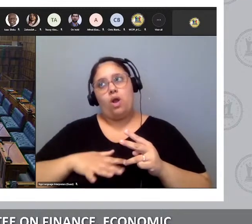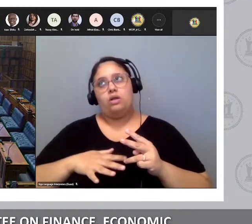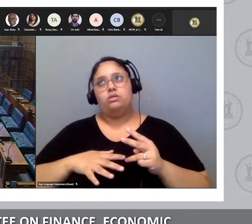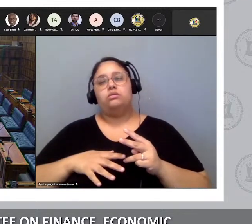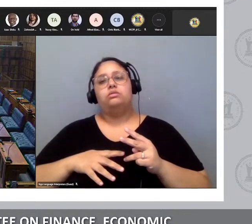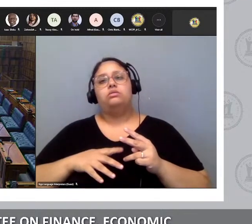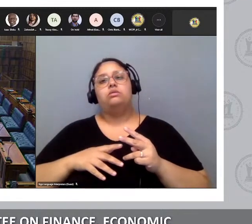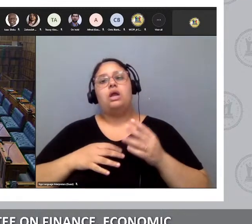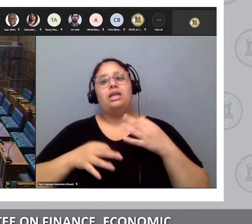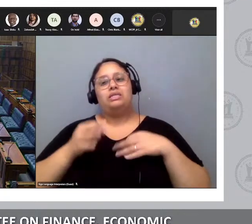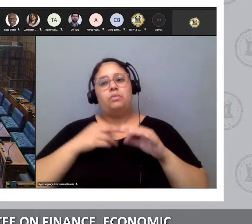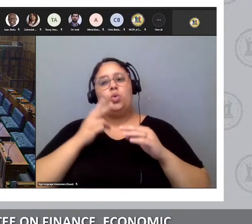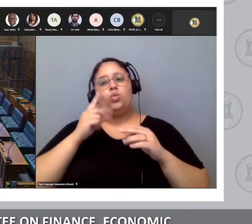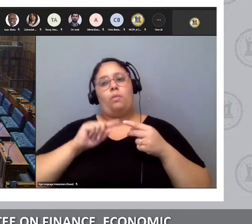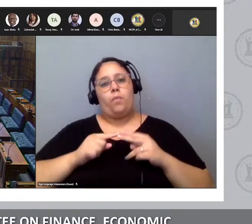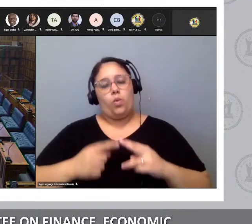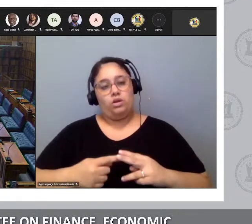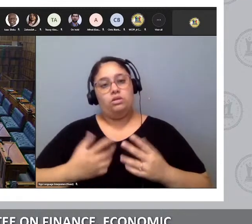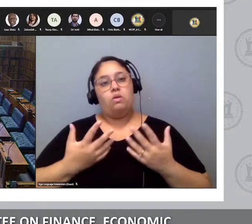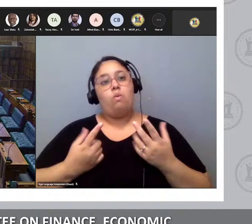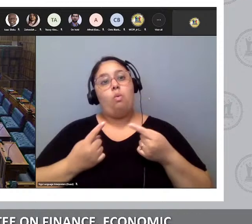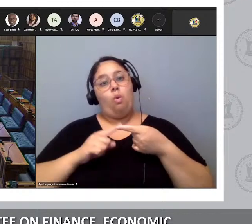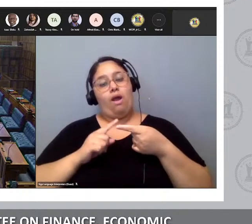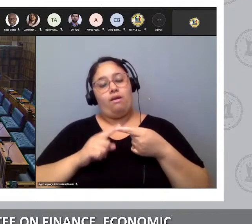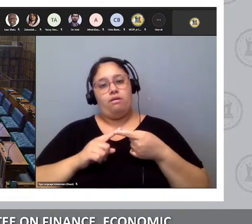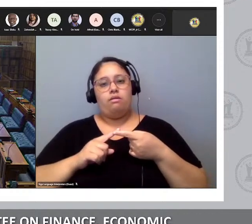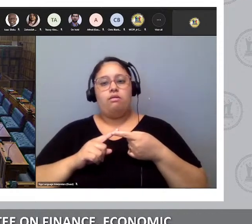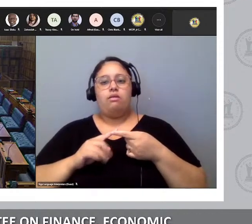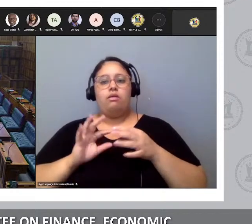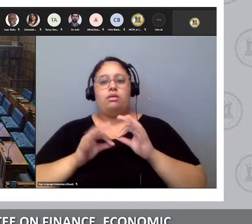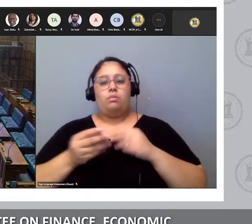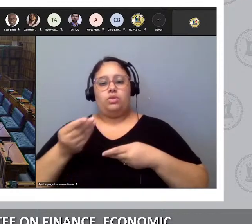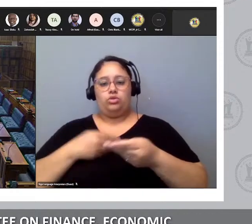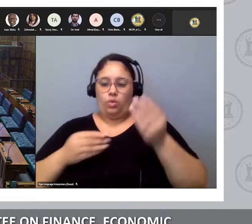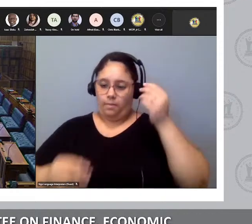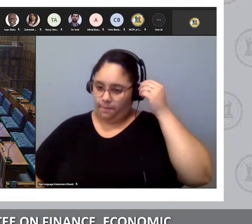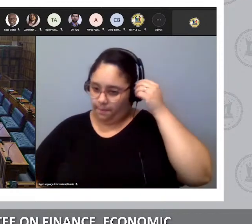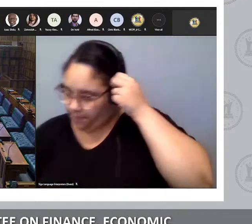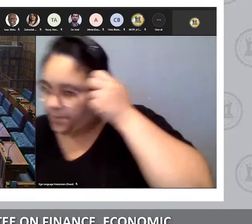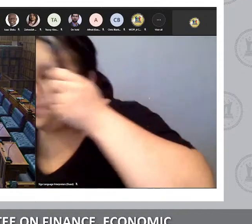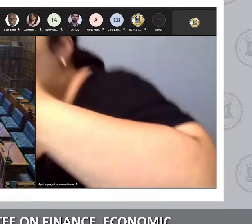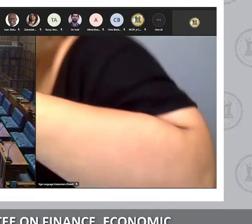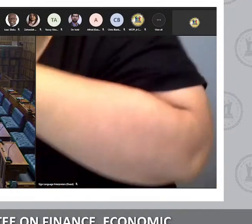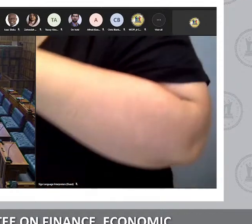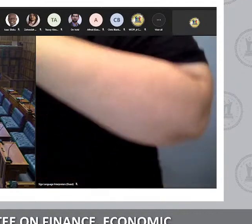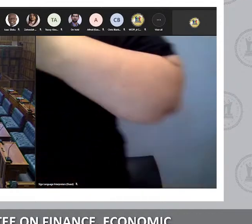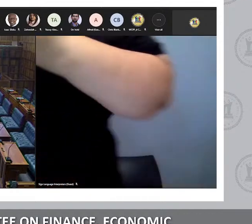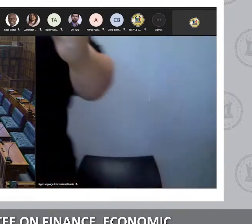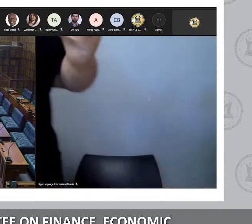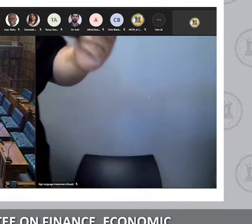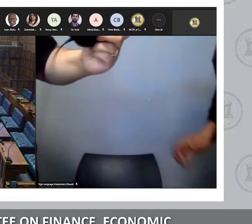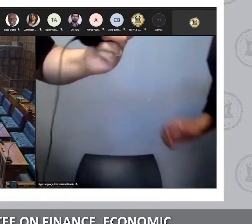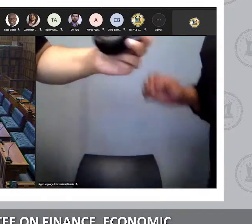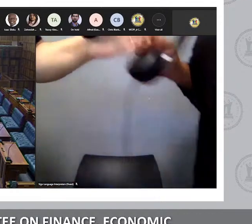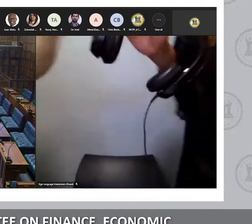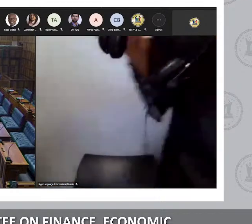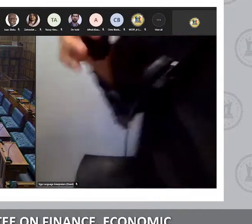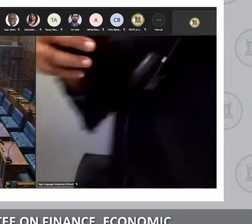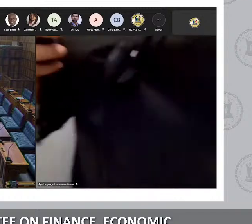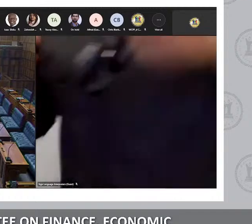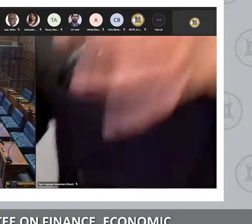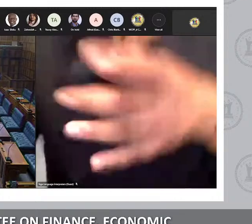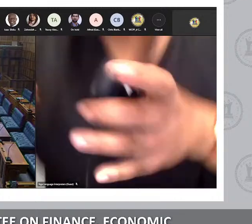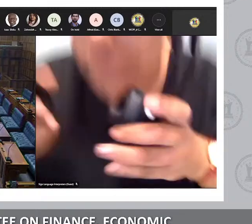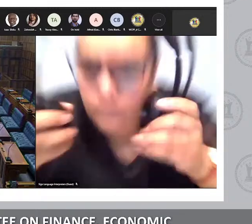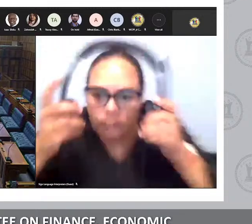emphasize two points that one um I I been talking specifically to one of our terminal operators and that's fbt they've been